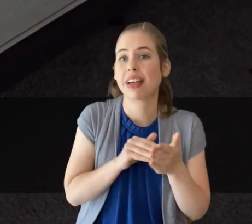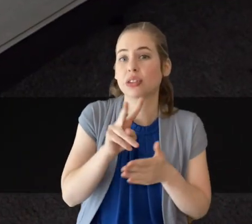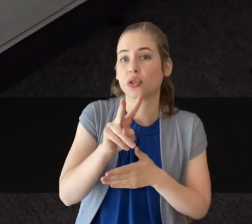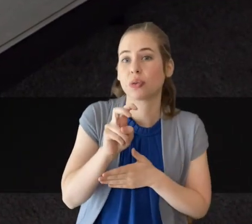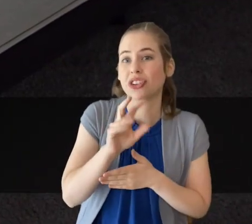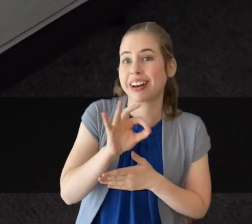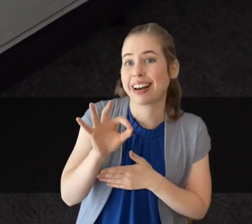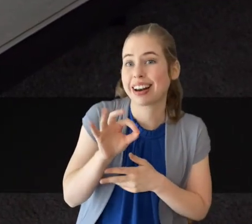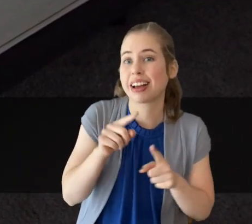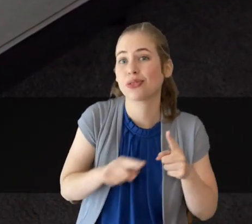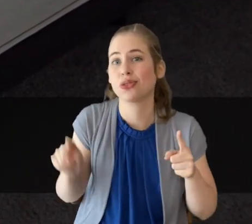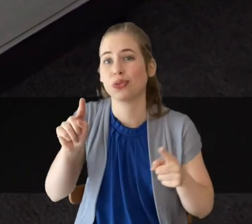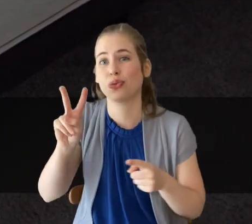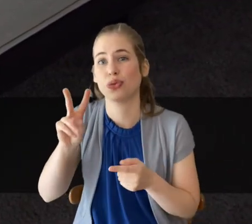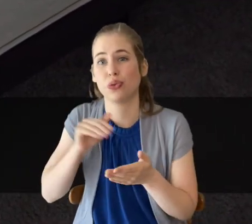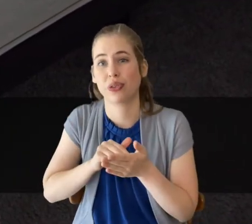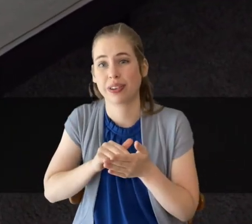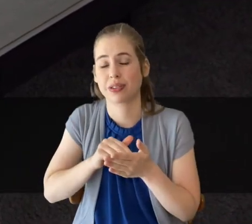$1,299 to